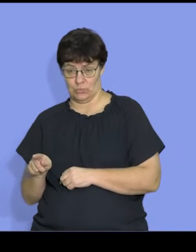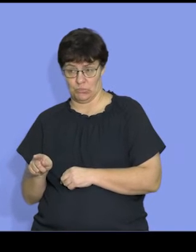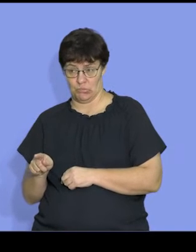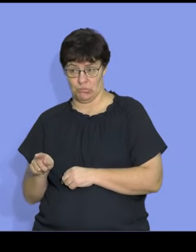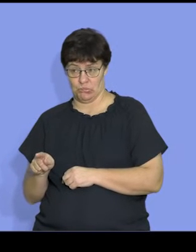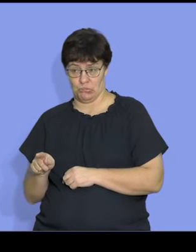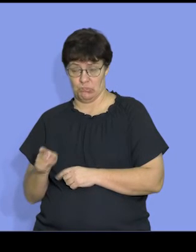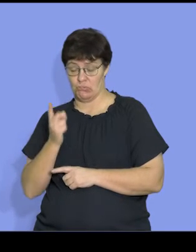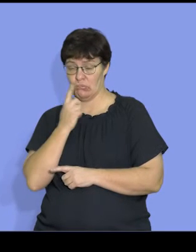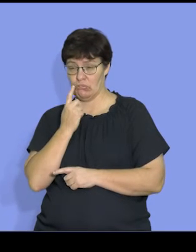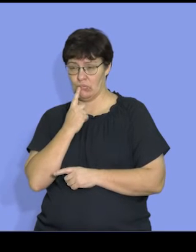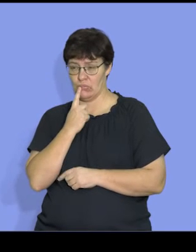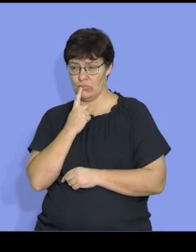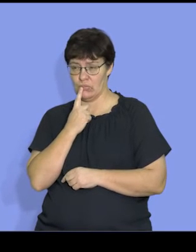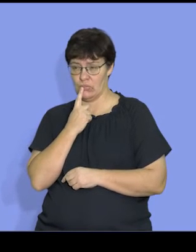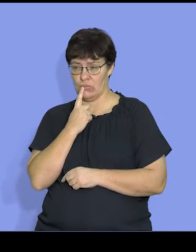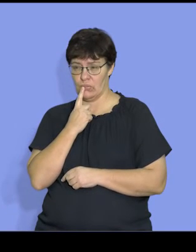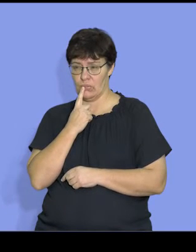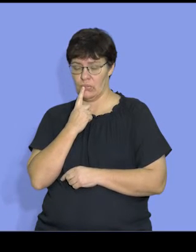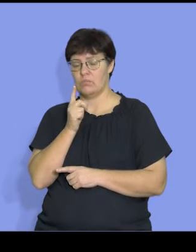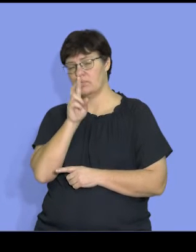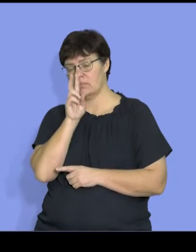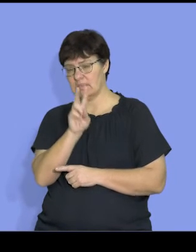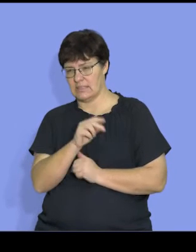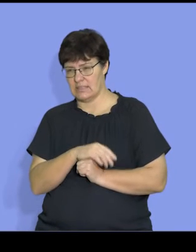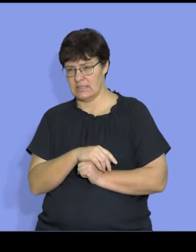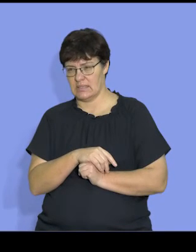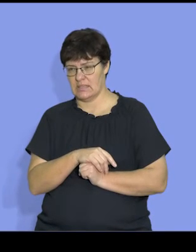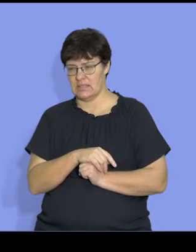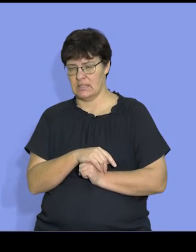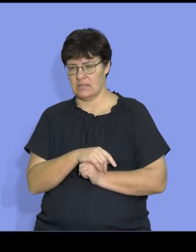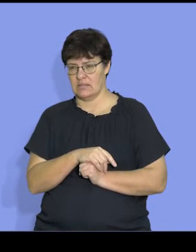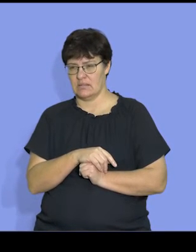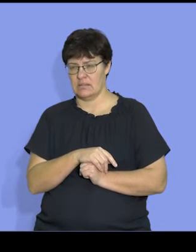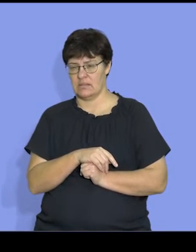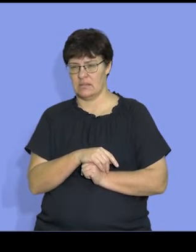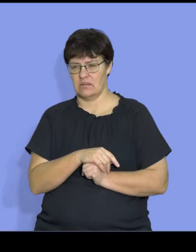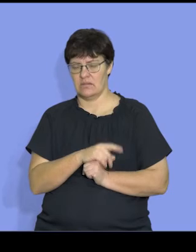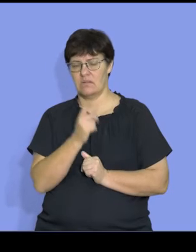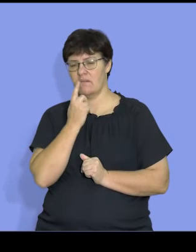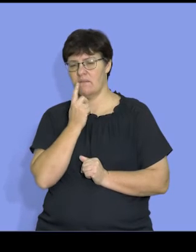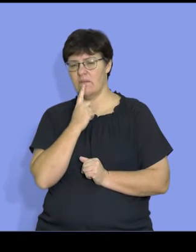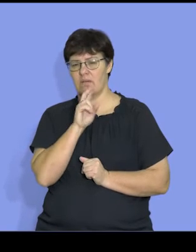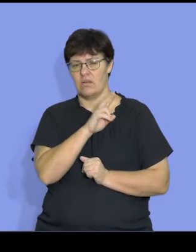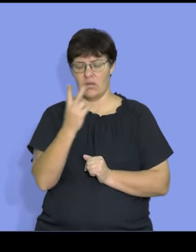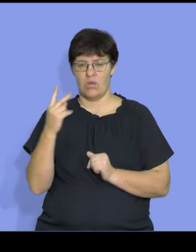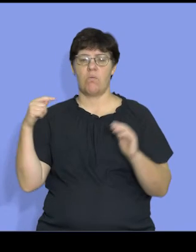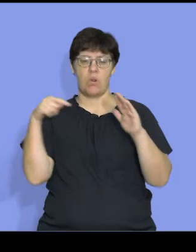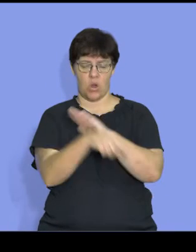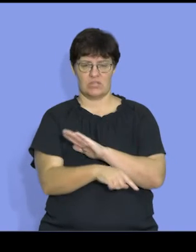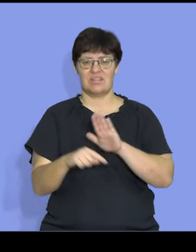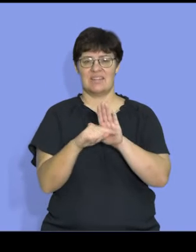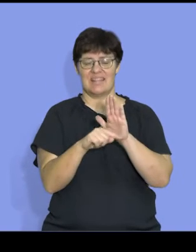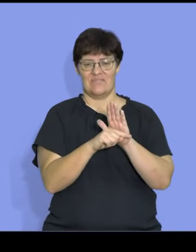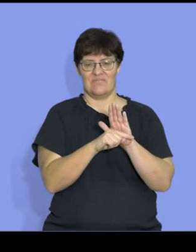+2. And then also, if you check, the zinc undergoes, you know, loss of electrons in this